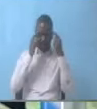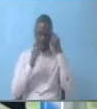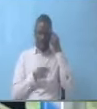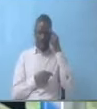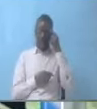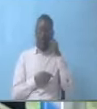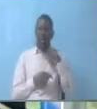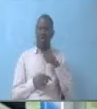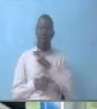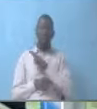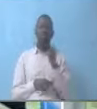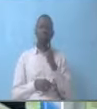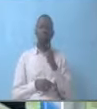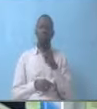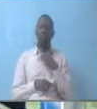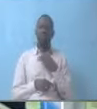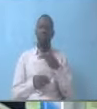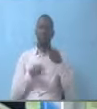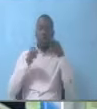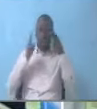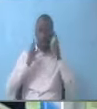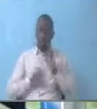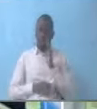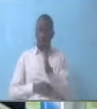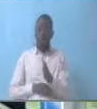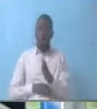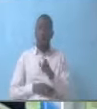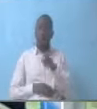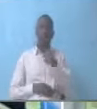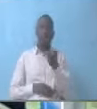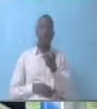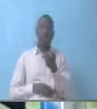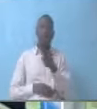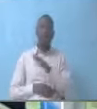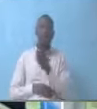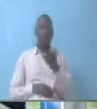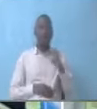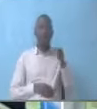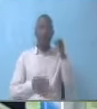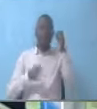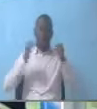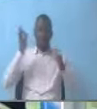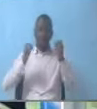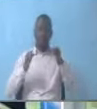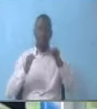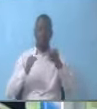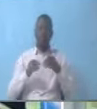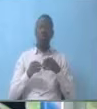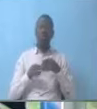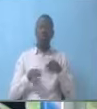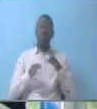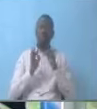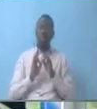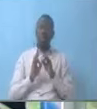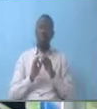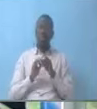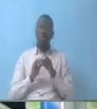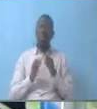it shall not be lawful for any court to entertain any application for an order